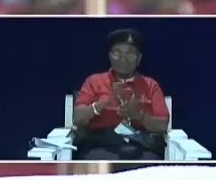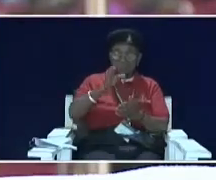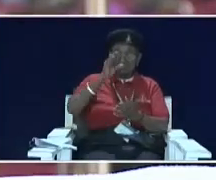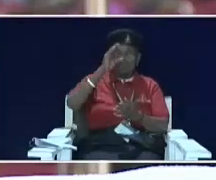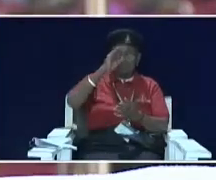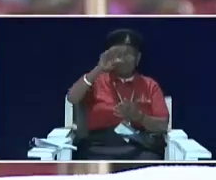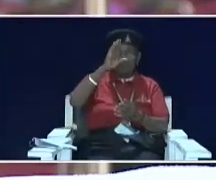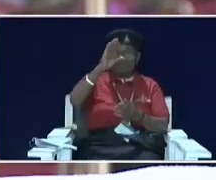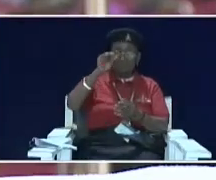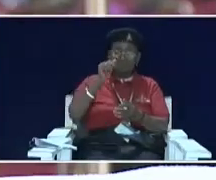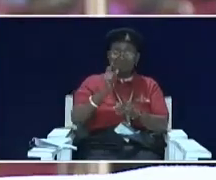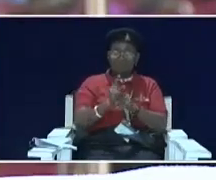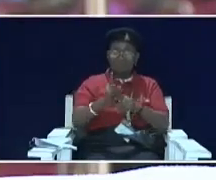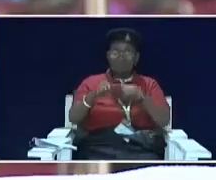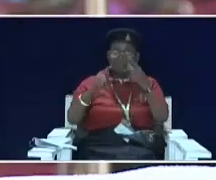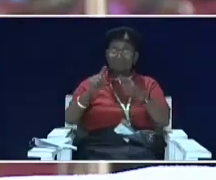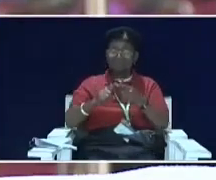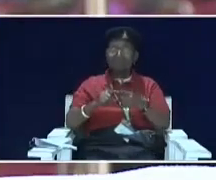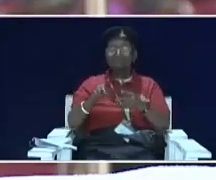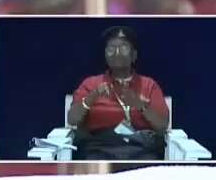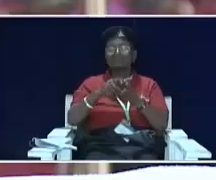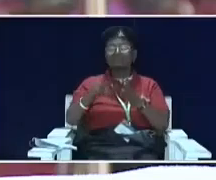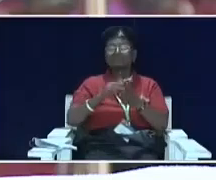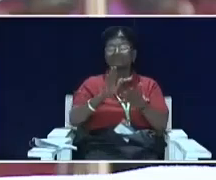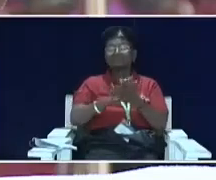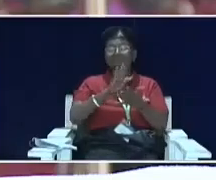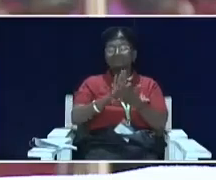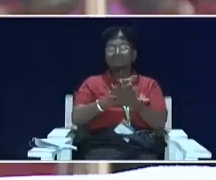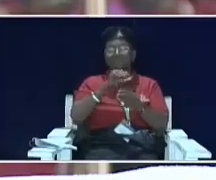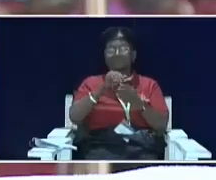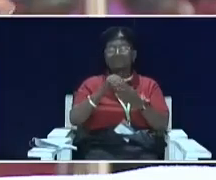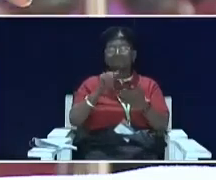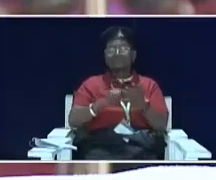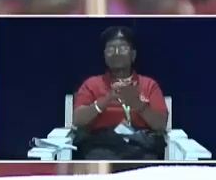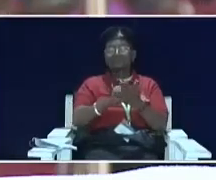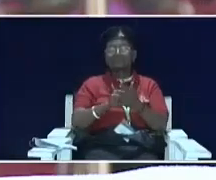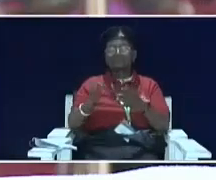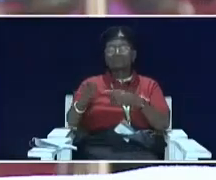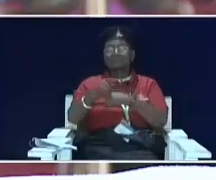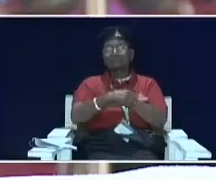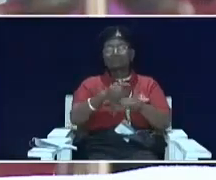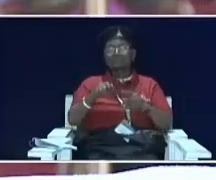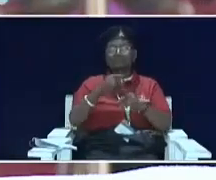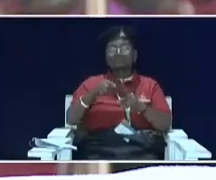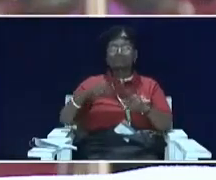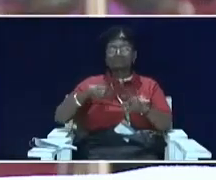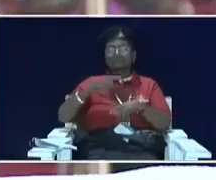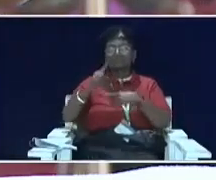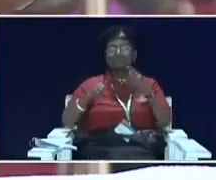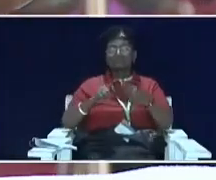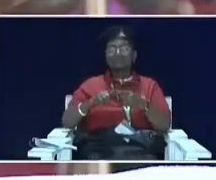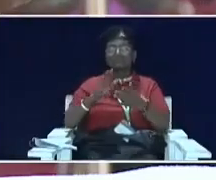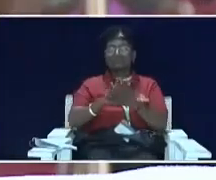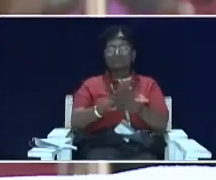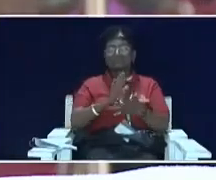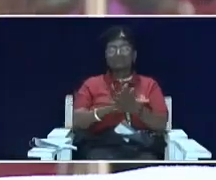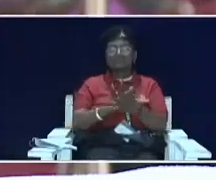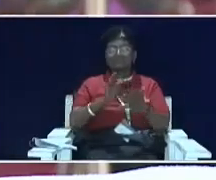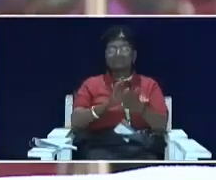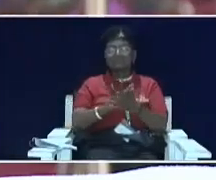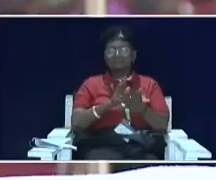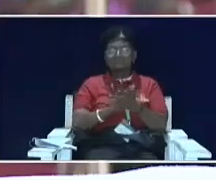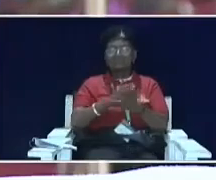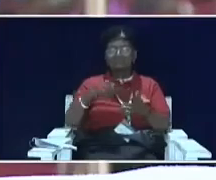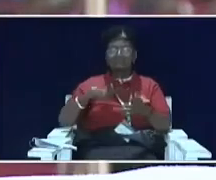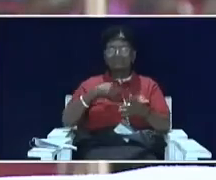just going to the primary school in those days, when we are going to the primary school, we have a plate made of